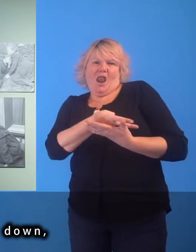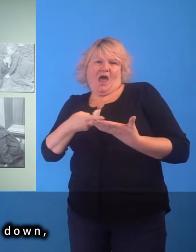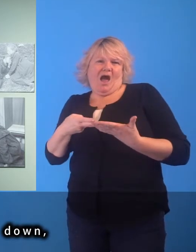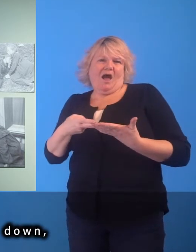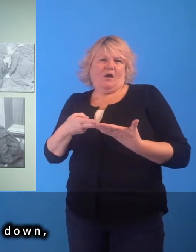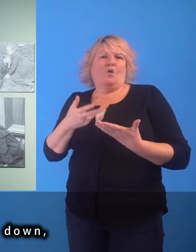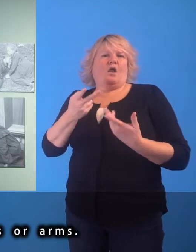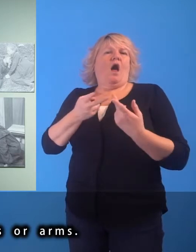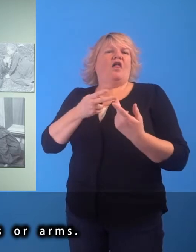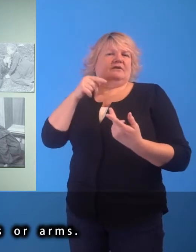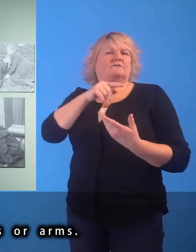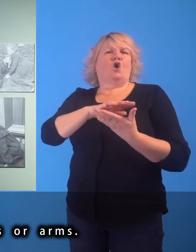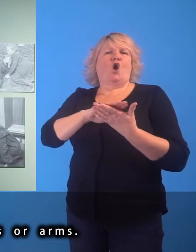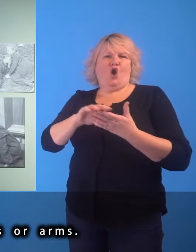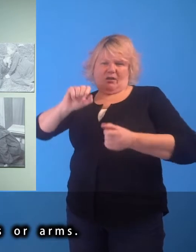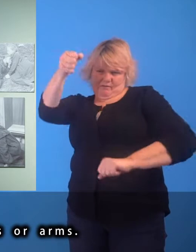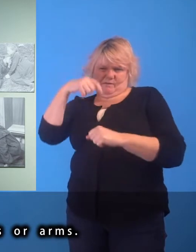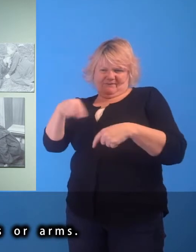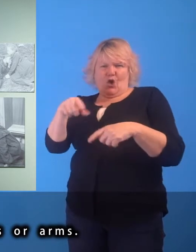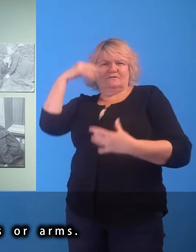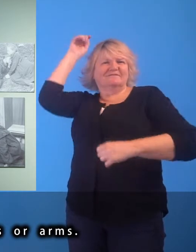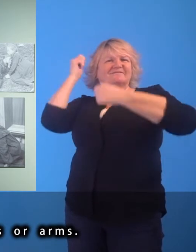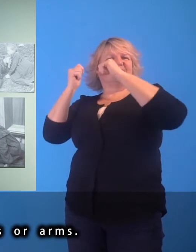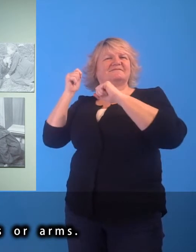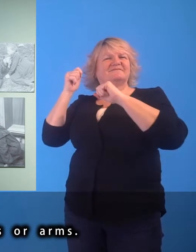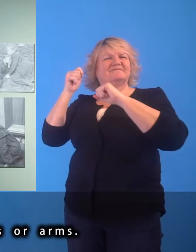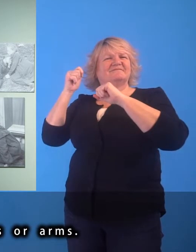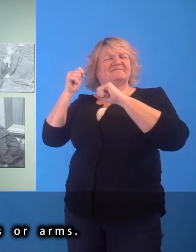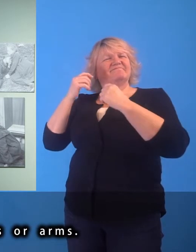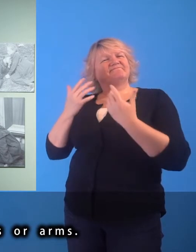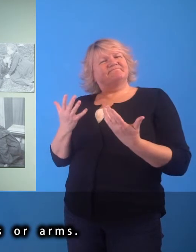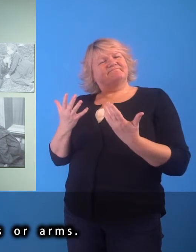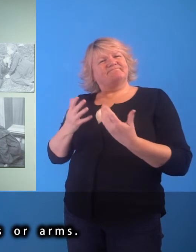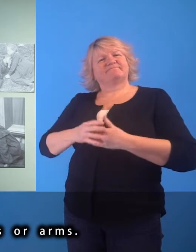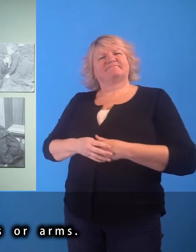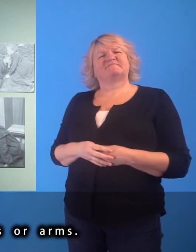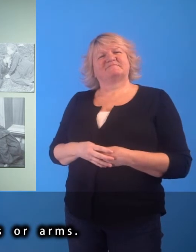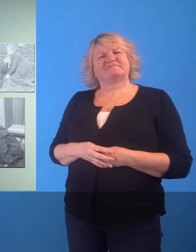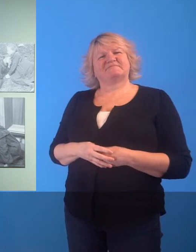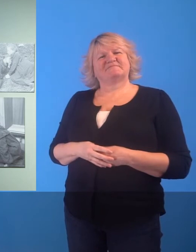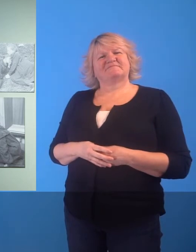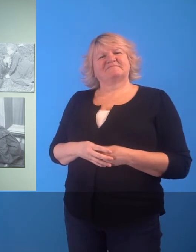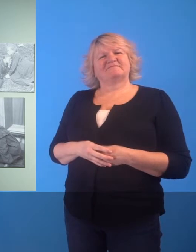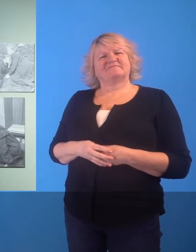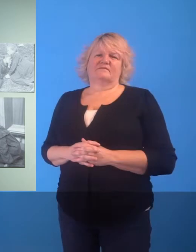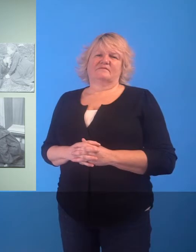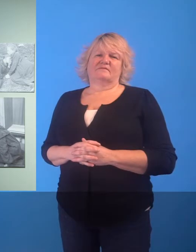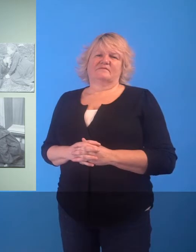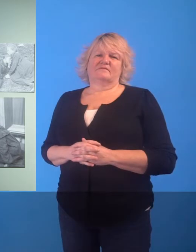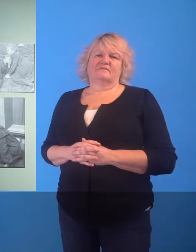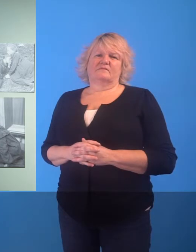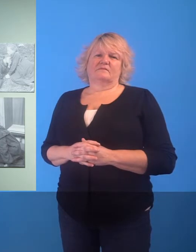down, while in others, Hornel physically manipulates their heads or arms.